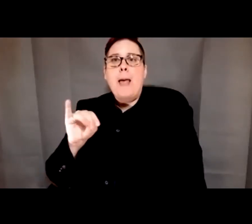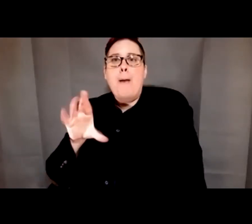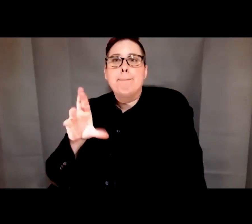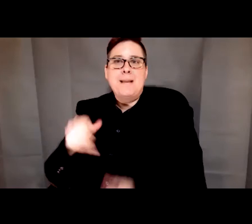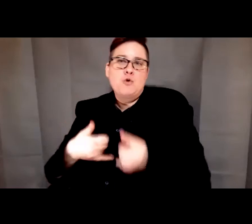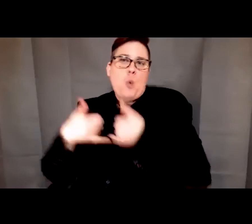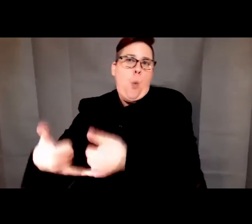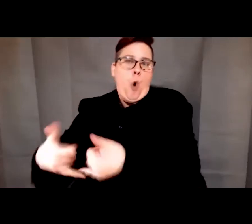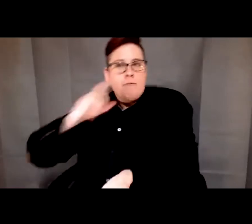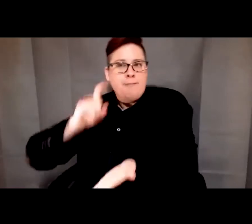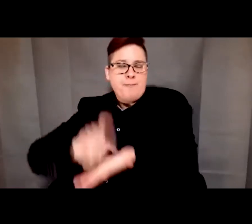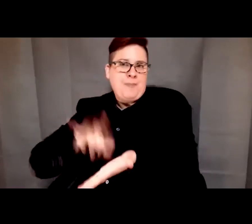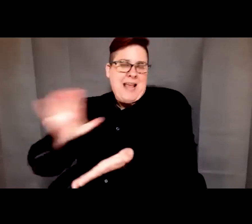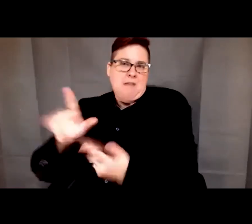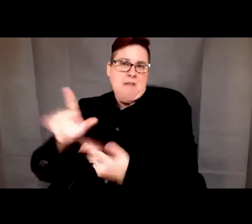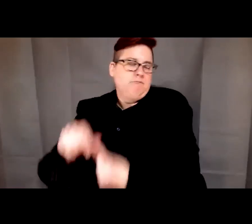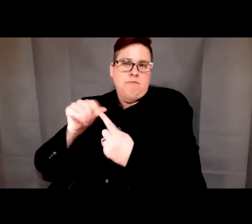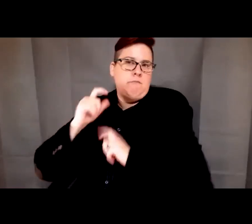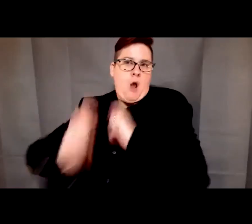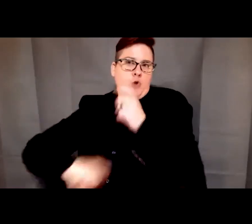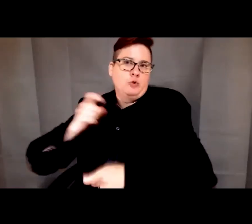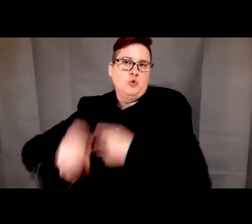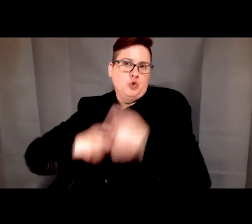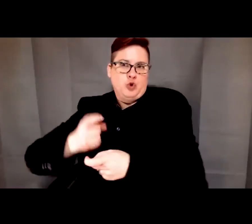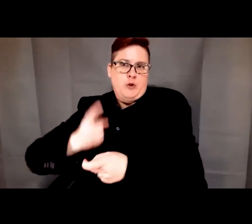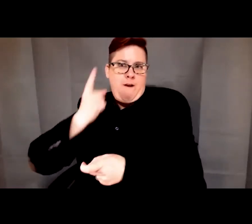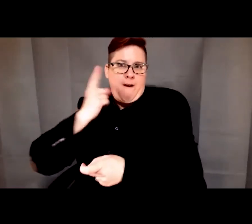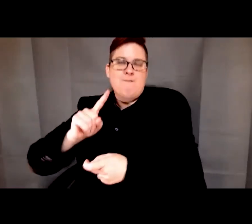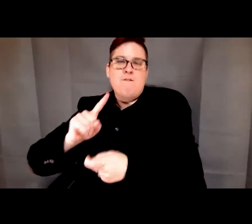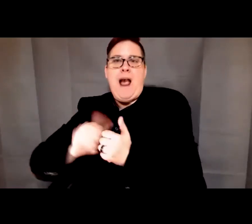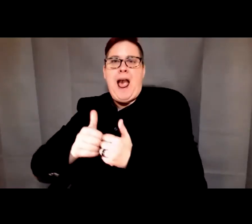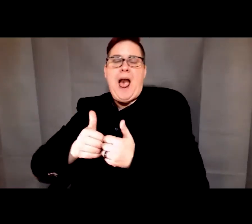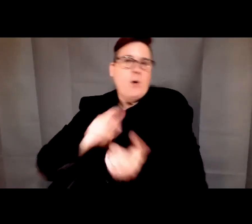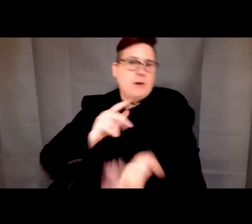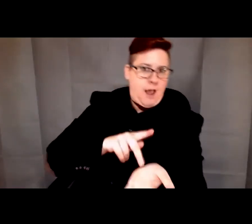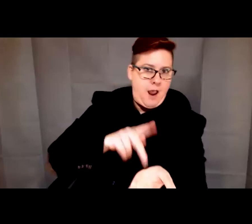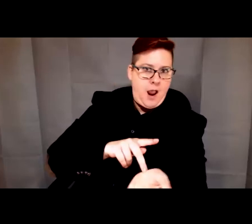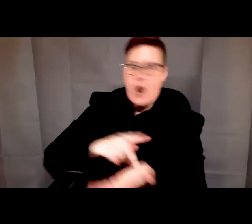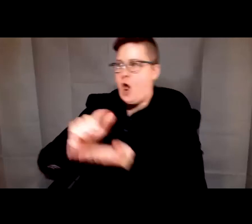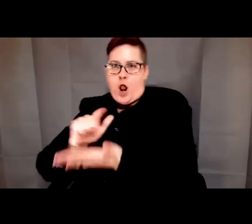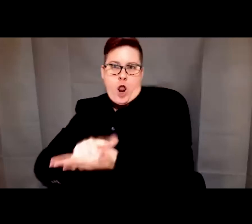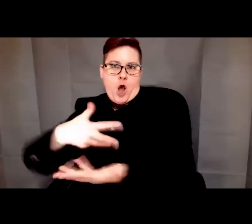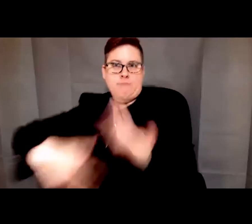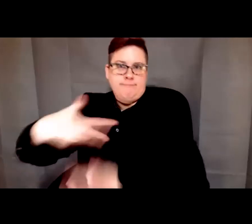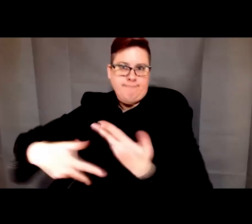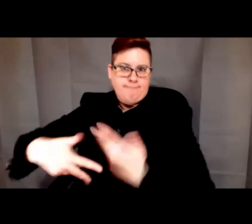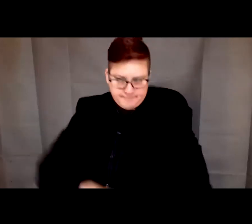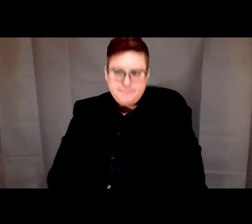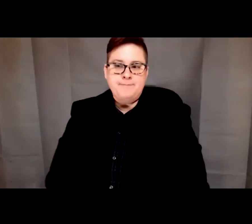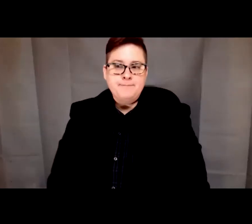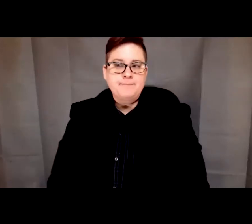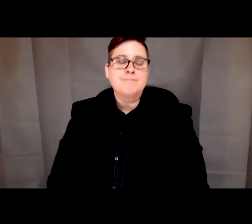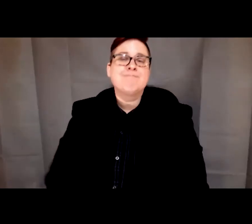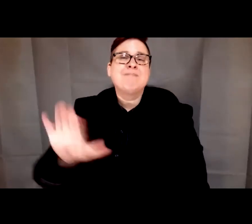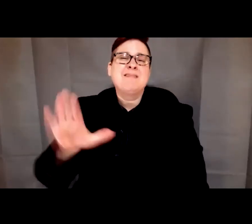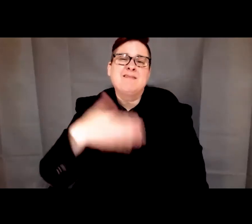in recognition of his distinguished contributions to the interface of psychiatry and the law. With his